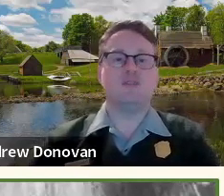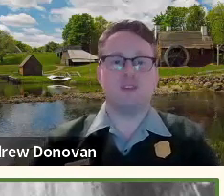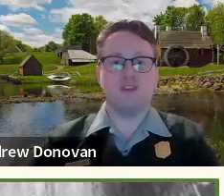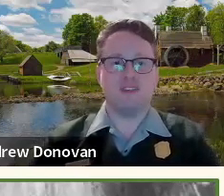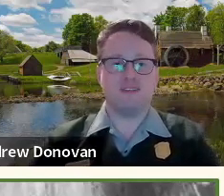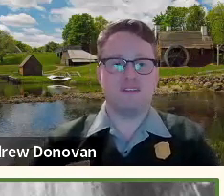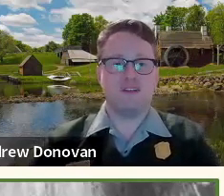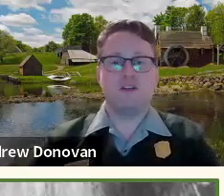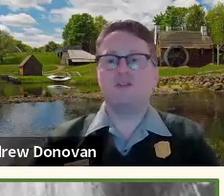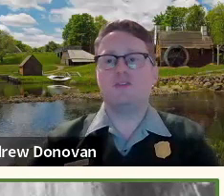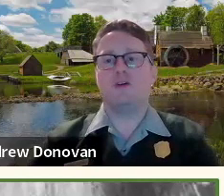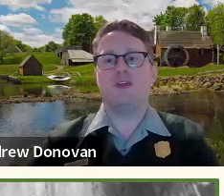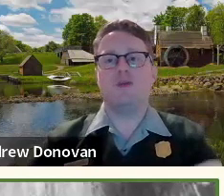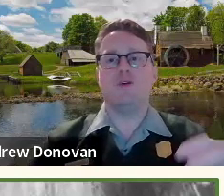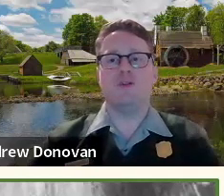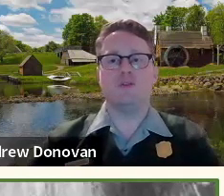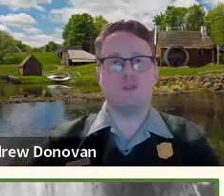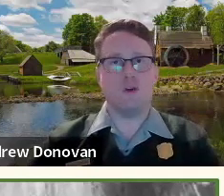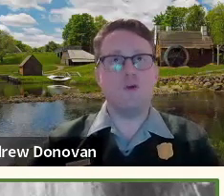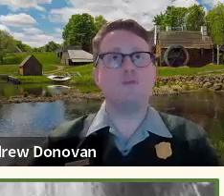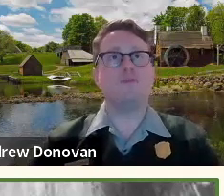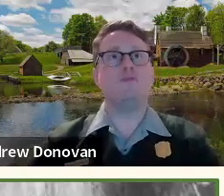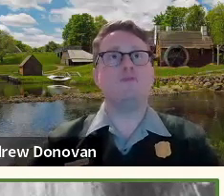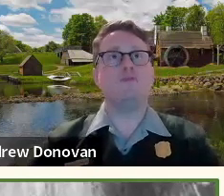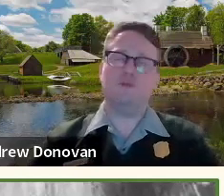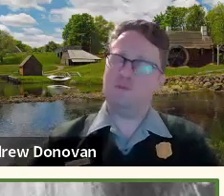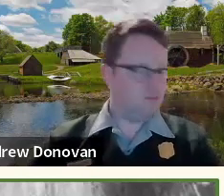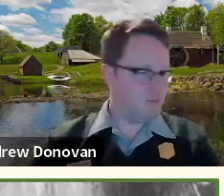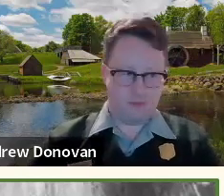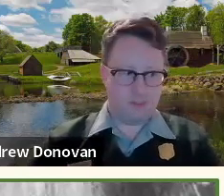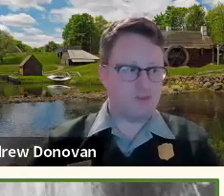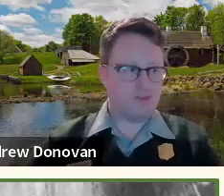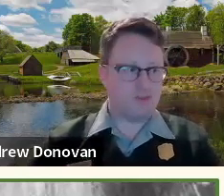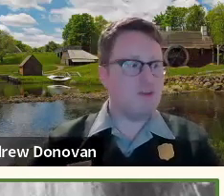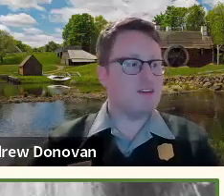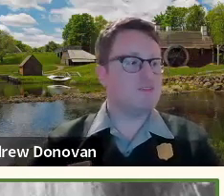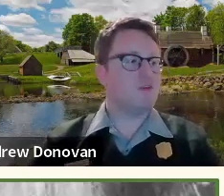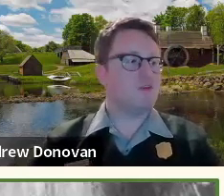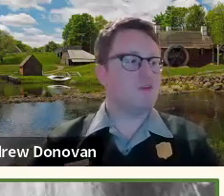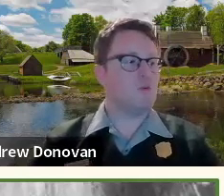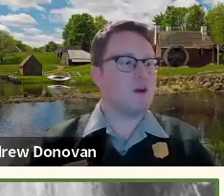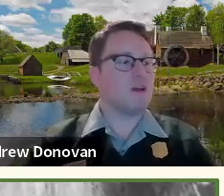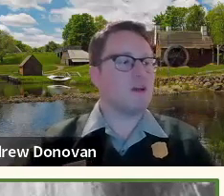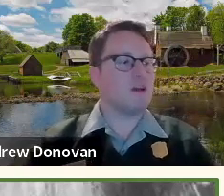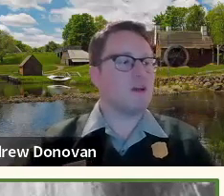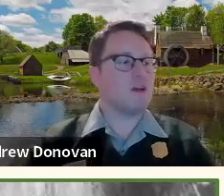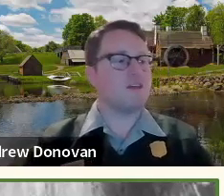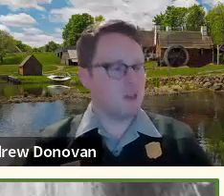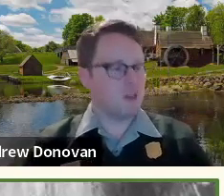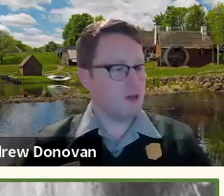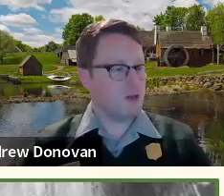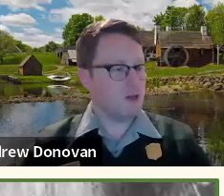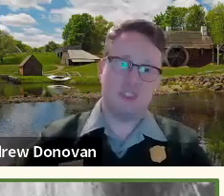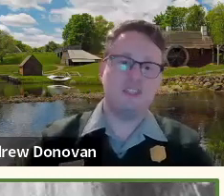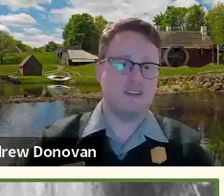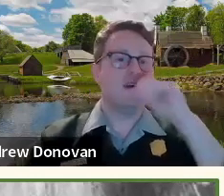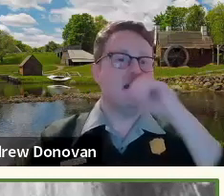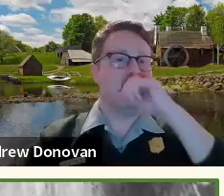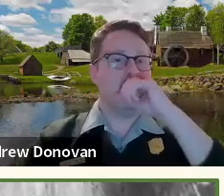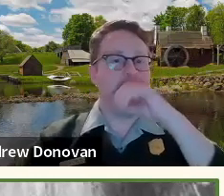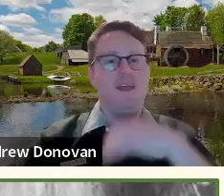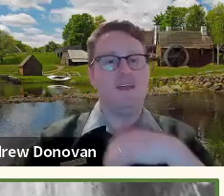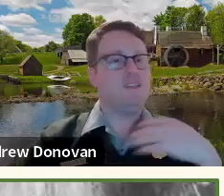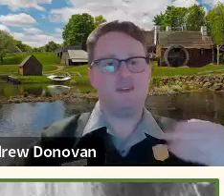as indentured servants. So they were sold to different bidders to work a term,